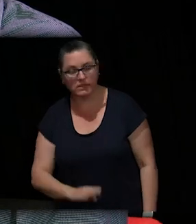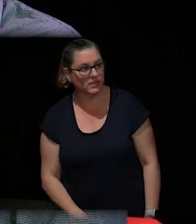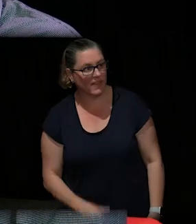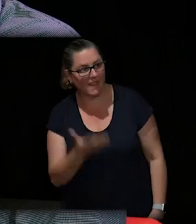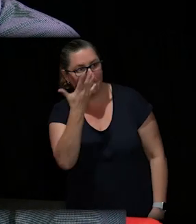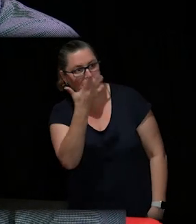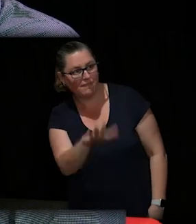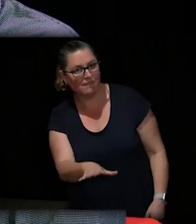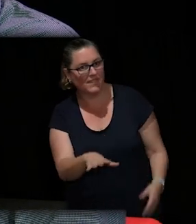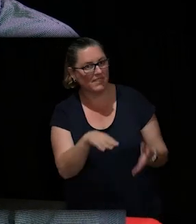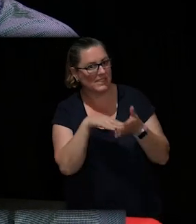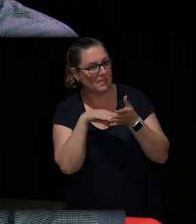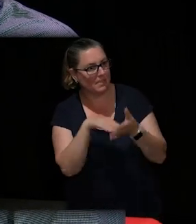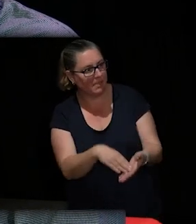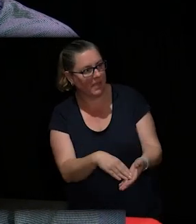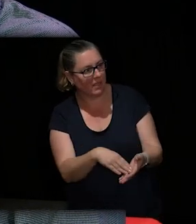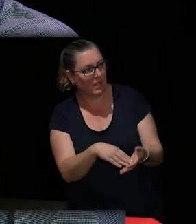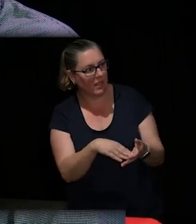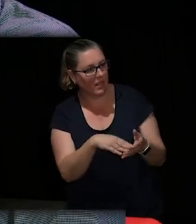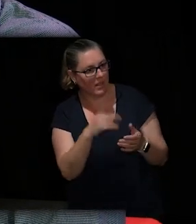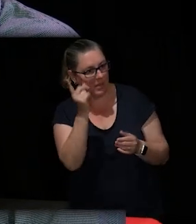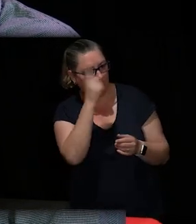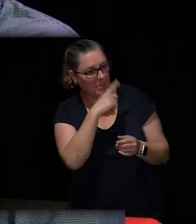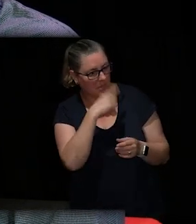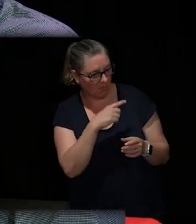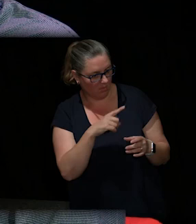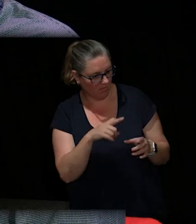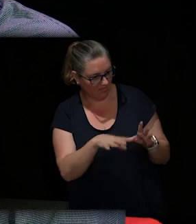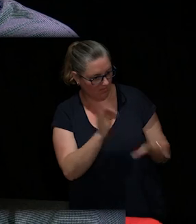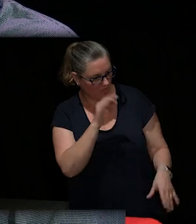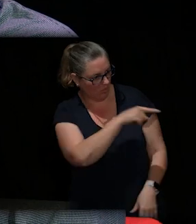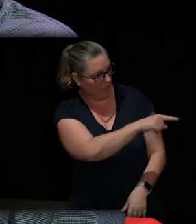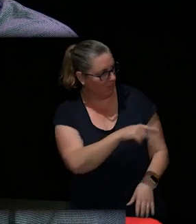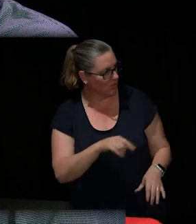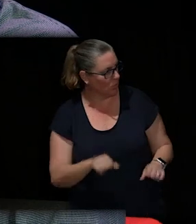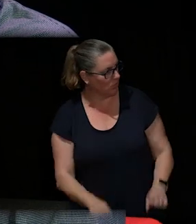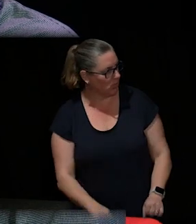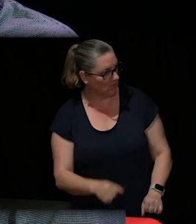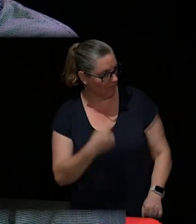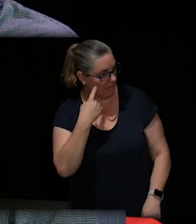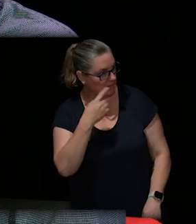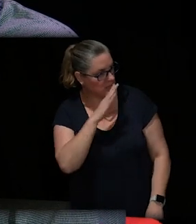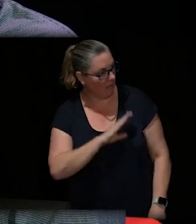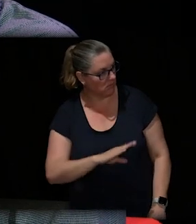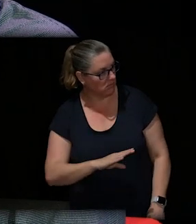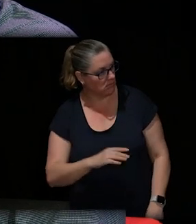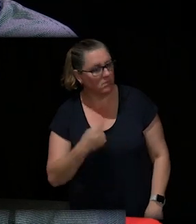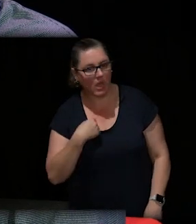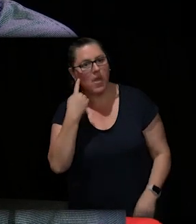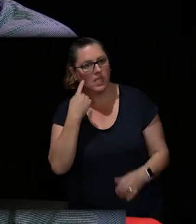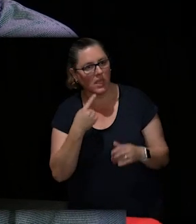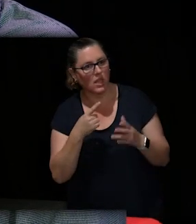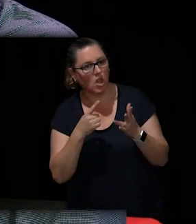million, voted for him to be president. I think that the office will bounce back. It's the most important office in